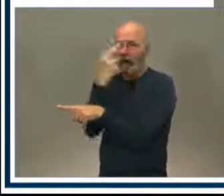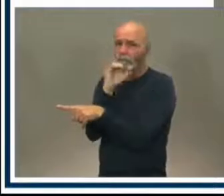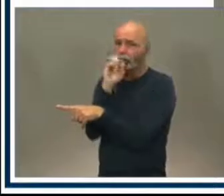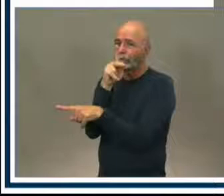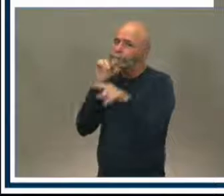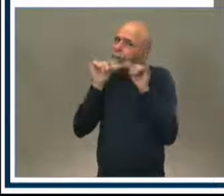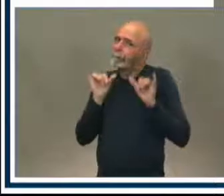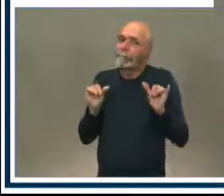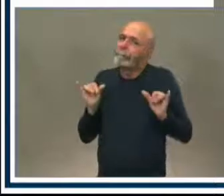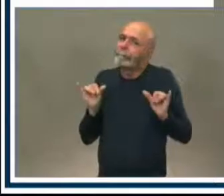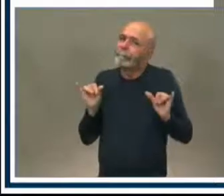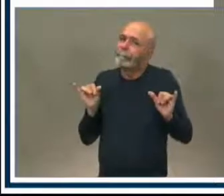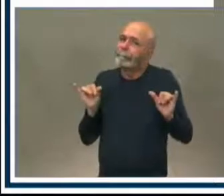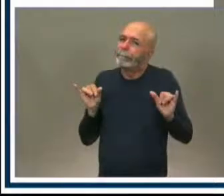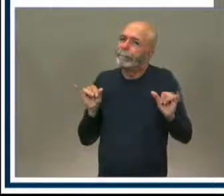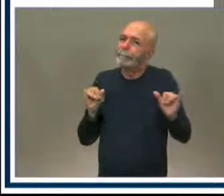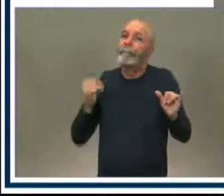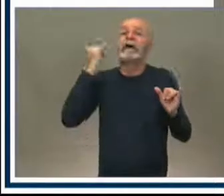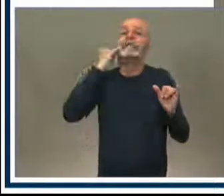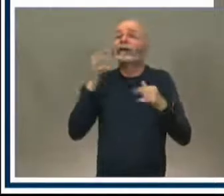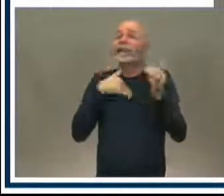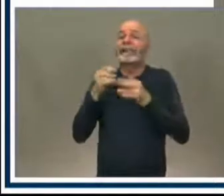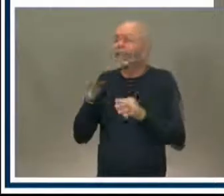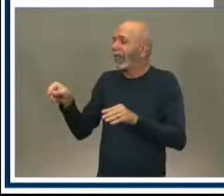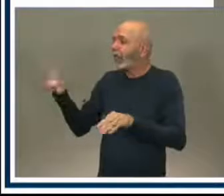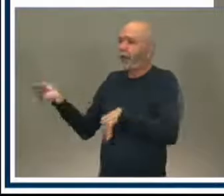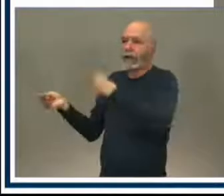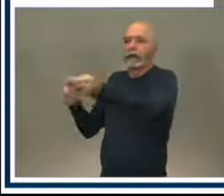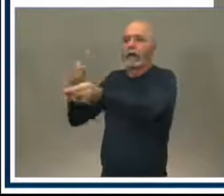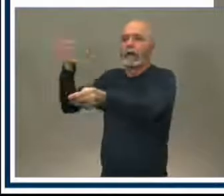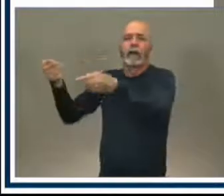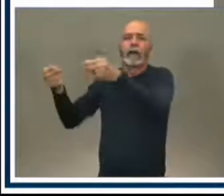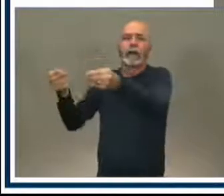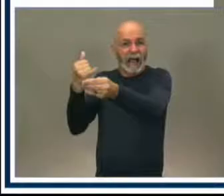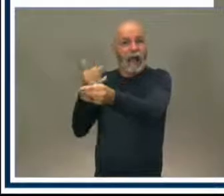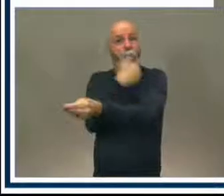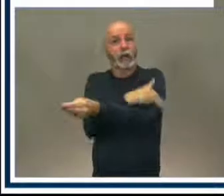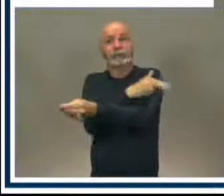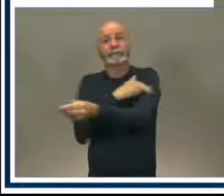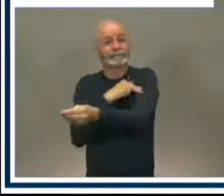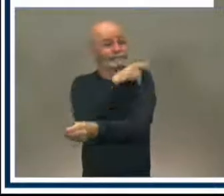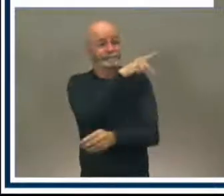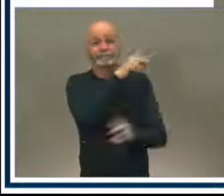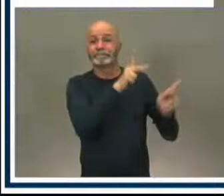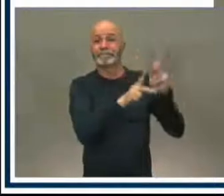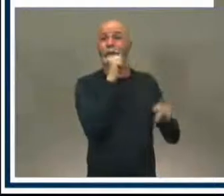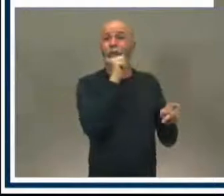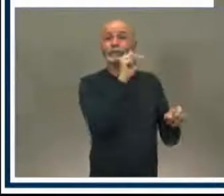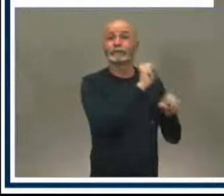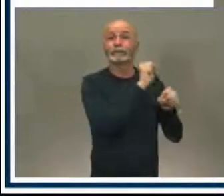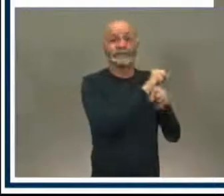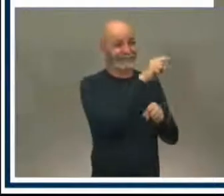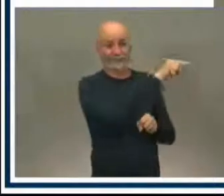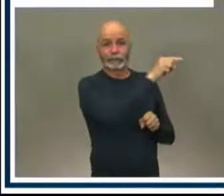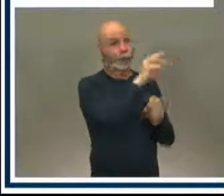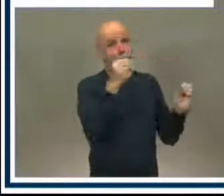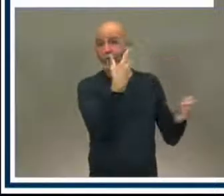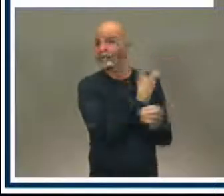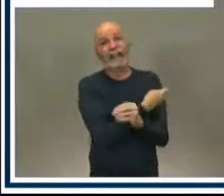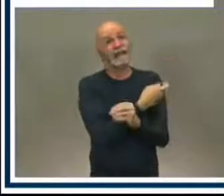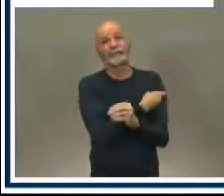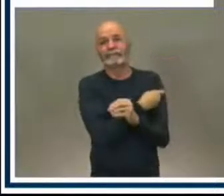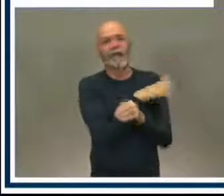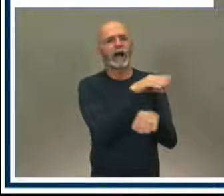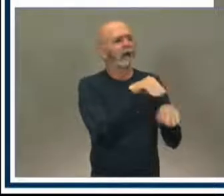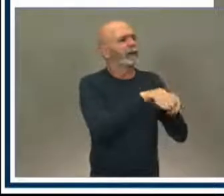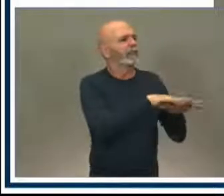recent hospitalizations as a result of some of our clusters. Unvaccinated people exposing other people, resulting in those individuals going